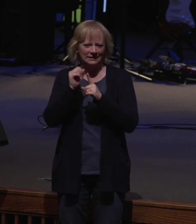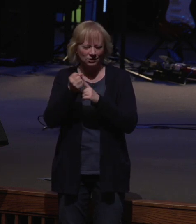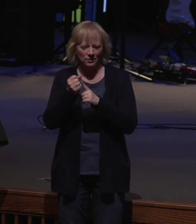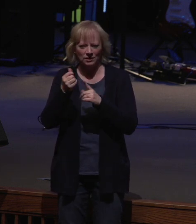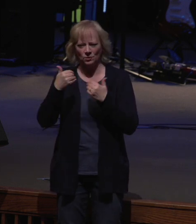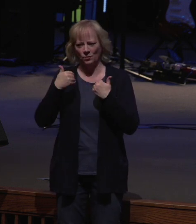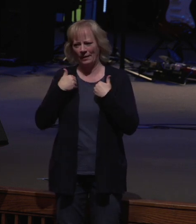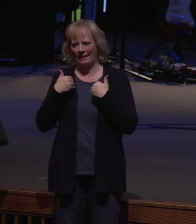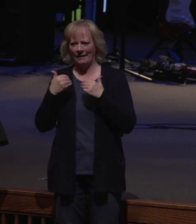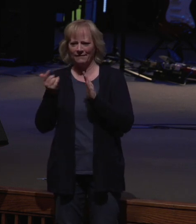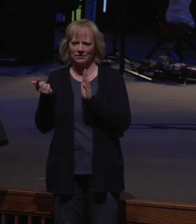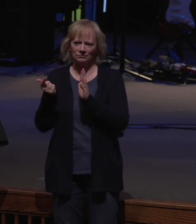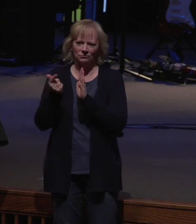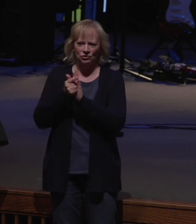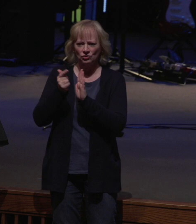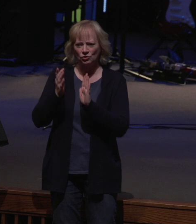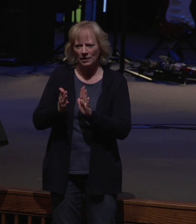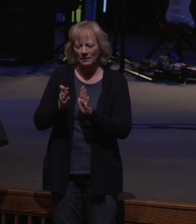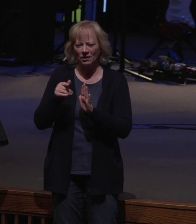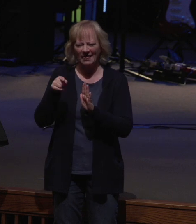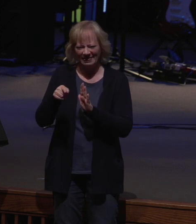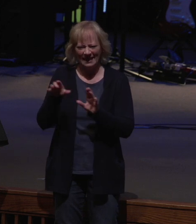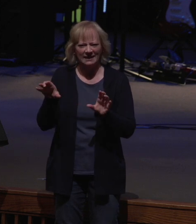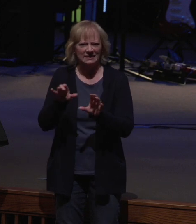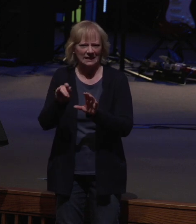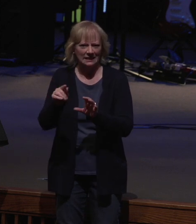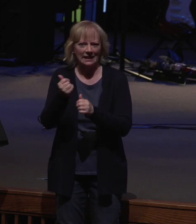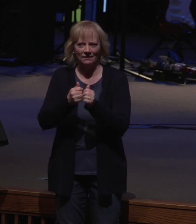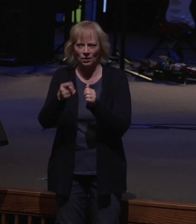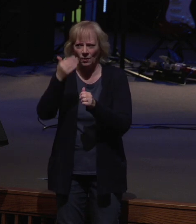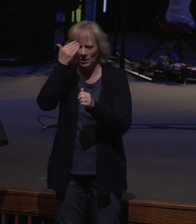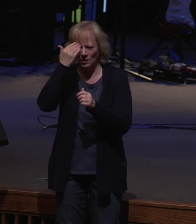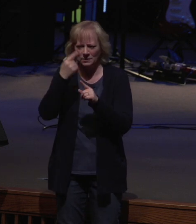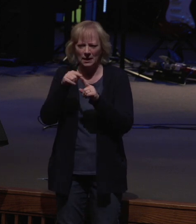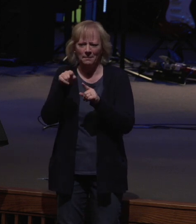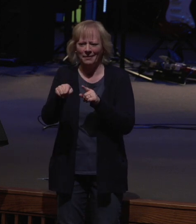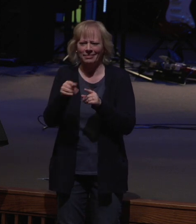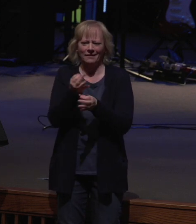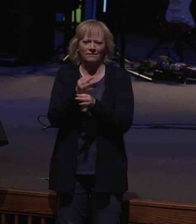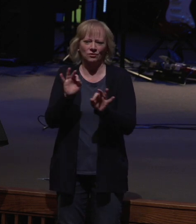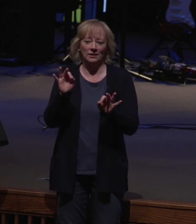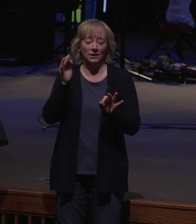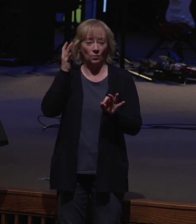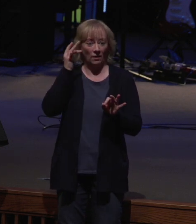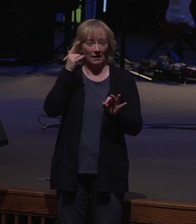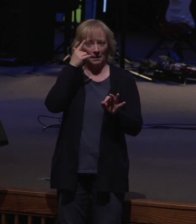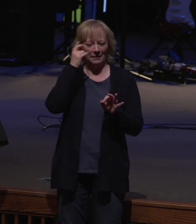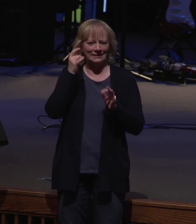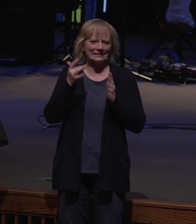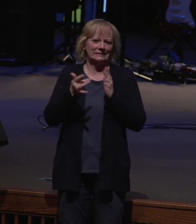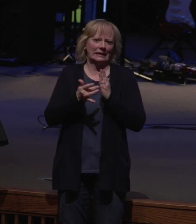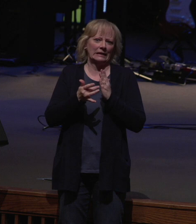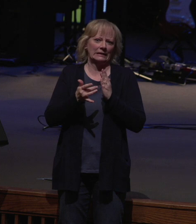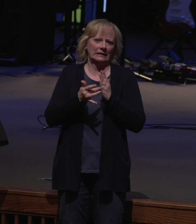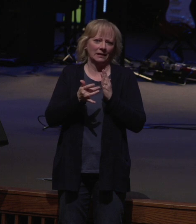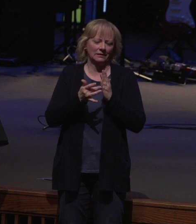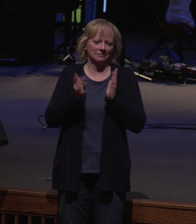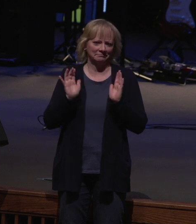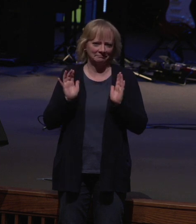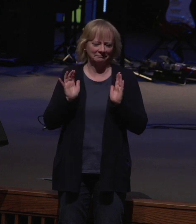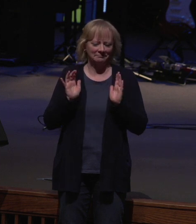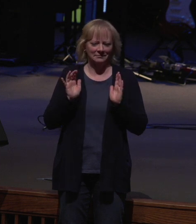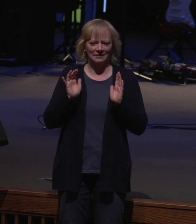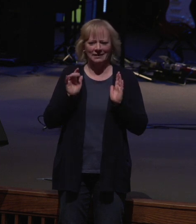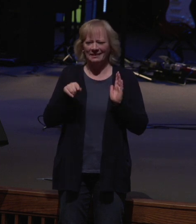criminal. They've done it. Everybody knows, but they get off on a technicality. That